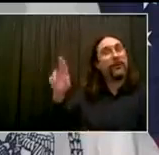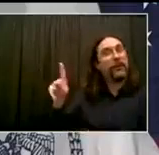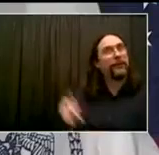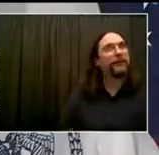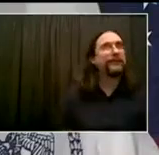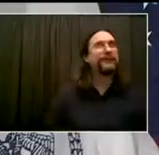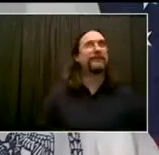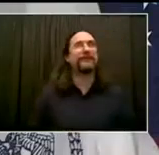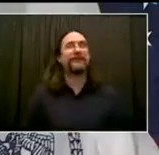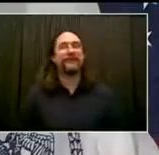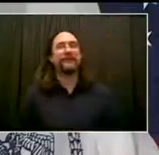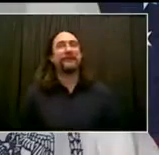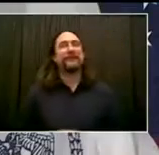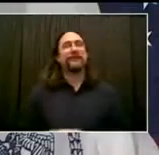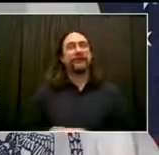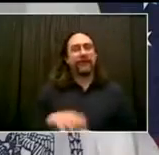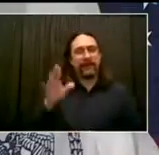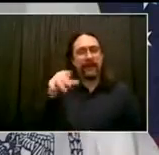fries when you get vaccinated?